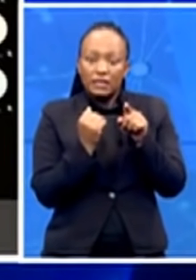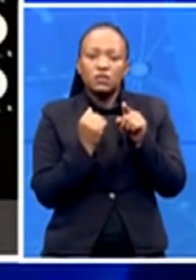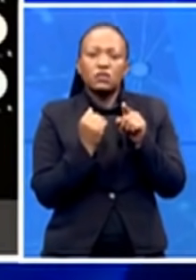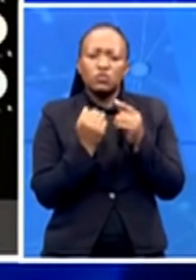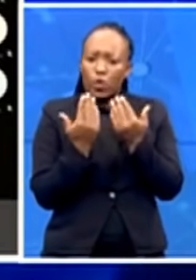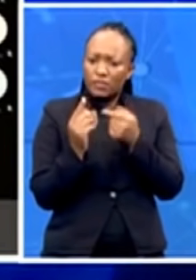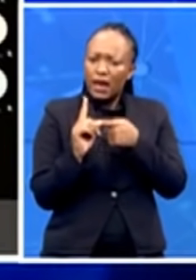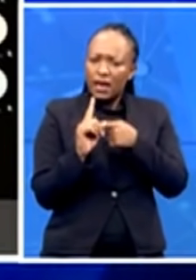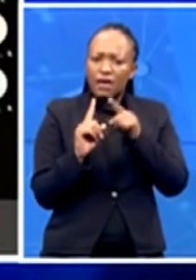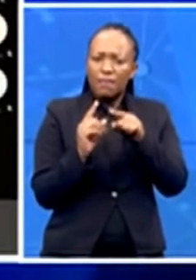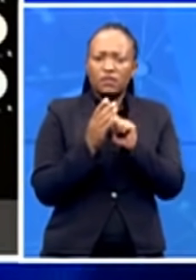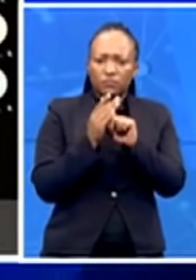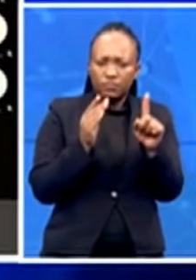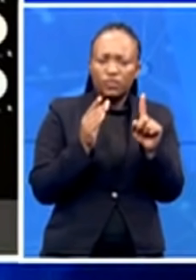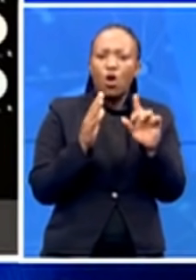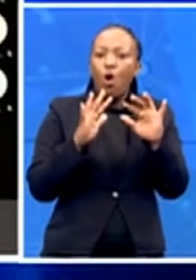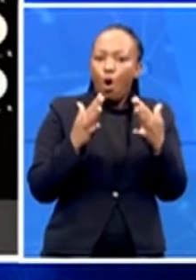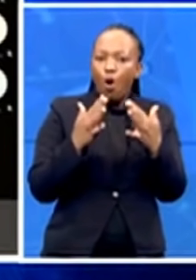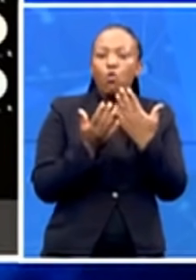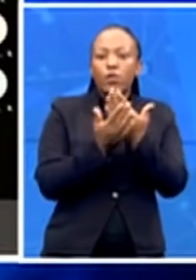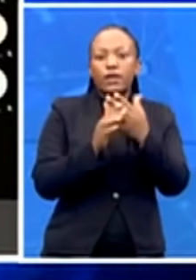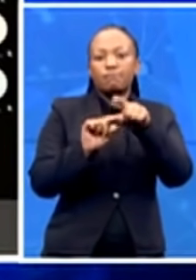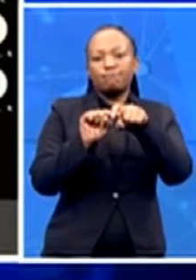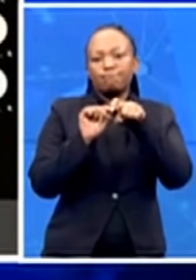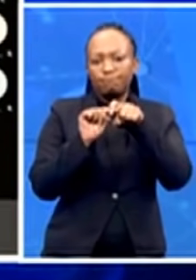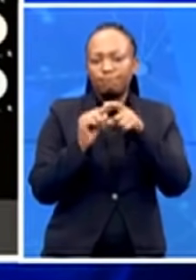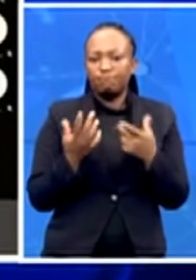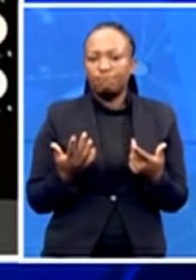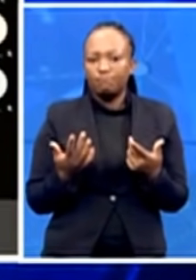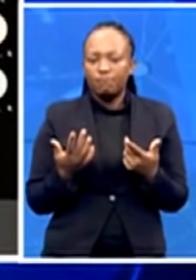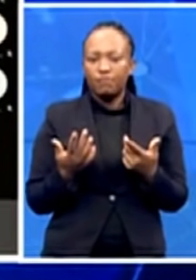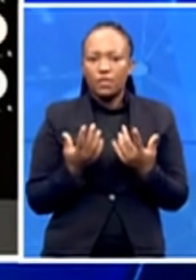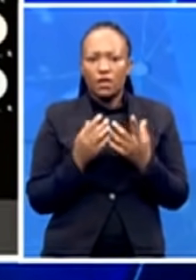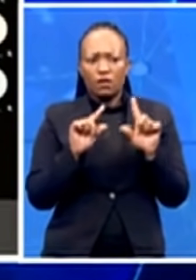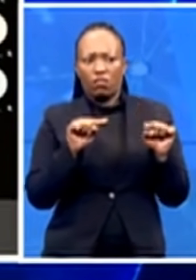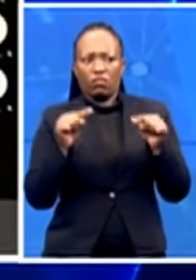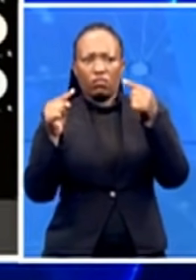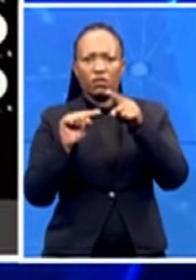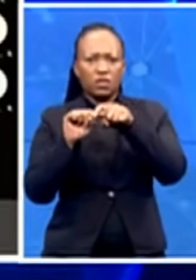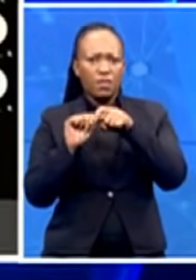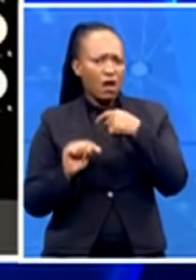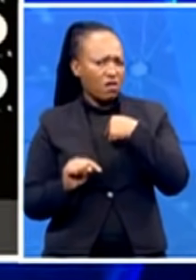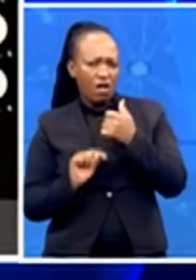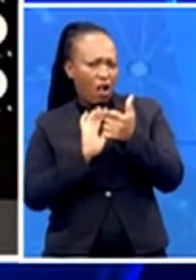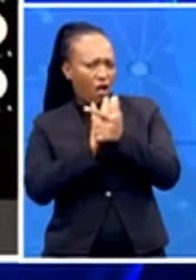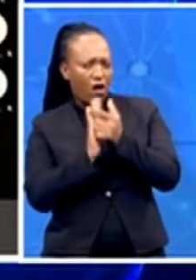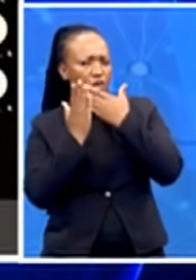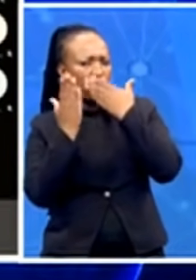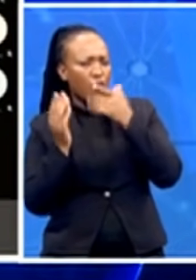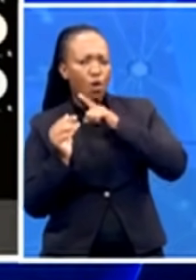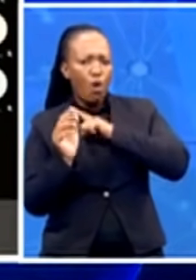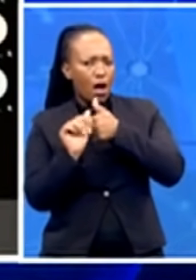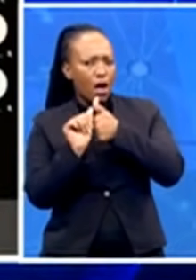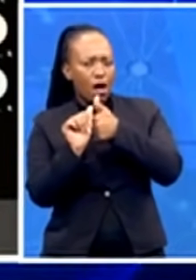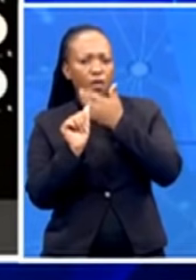suspension. The contention by him that his suspension was unlawful for lack of compliance with the requirements of Rule